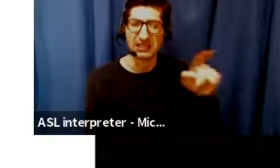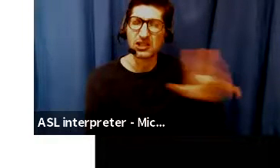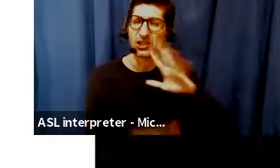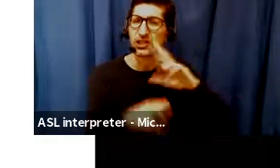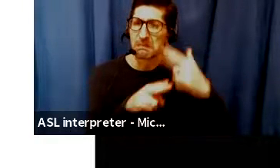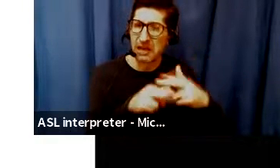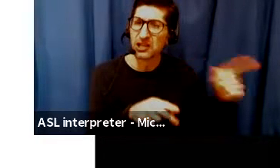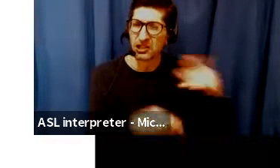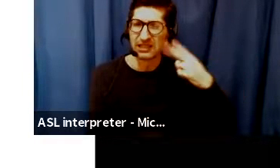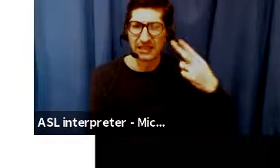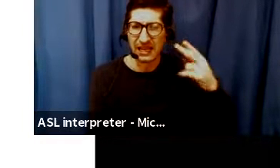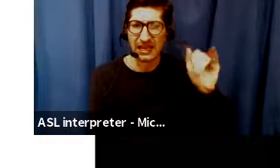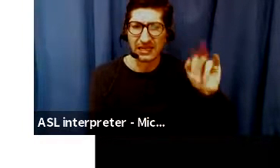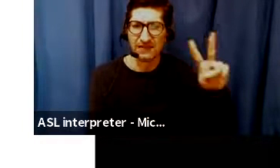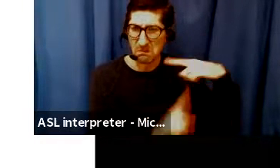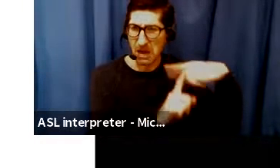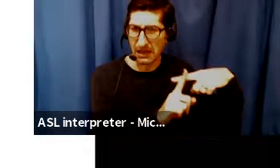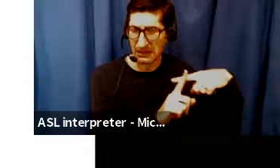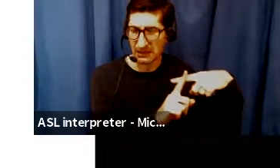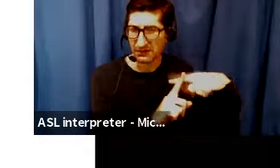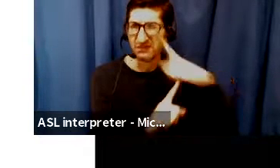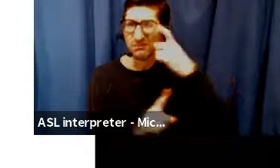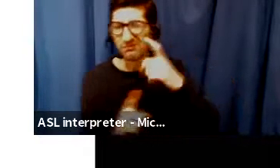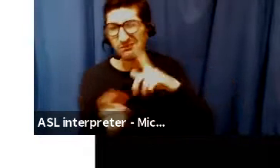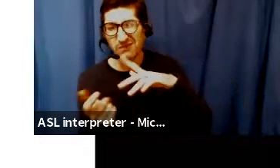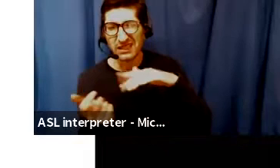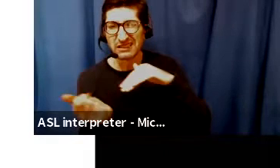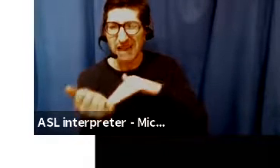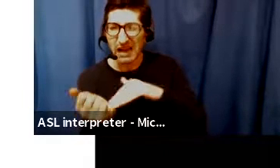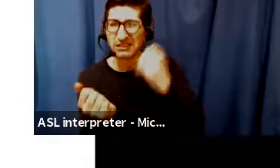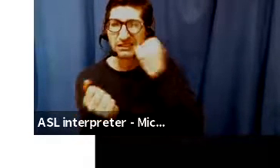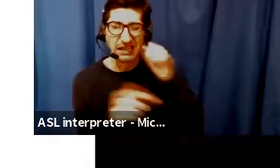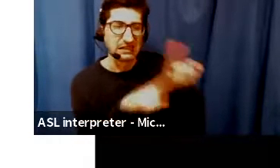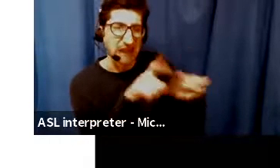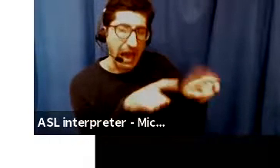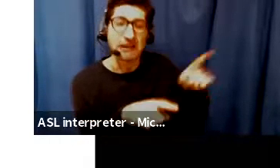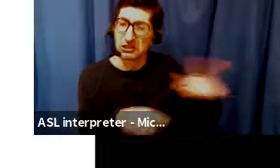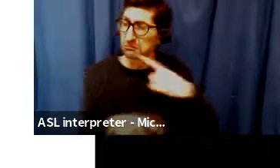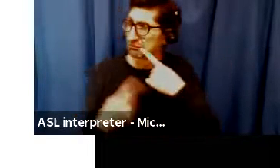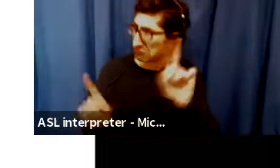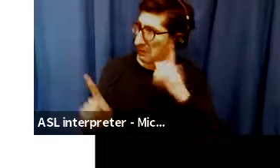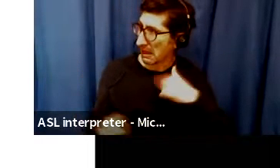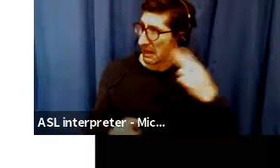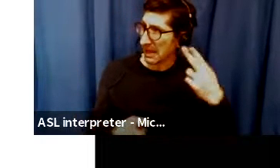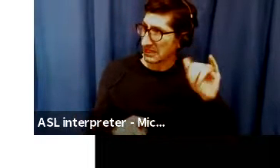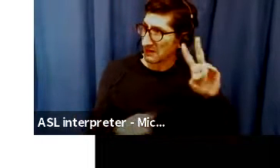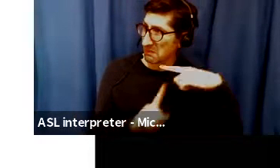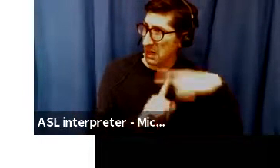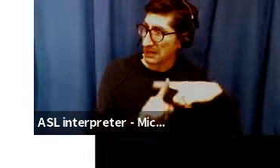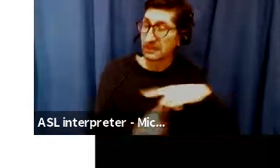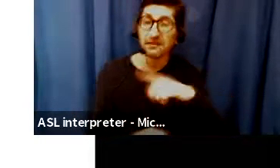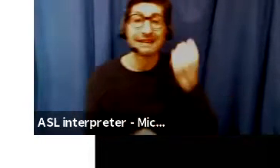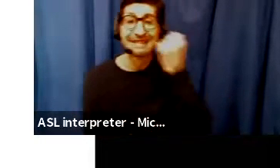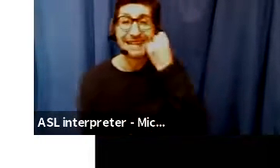doctors and dentists asked about. And the dentist refused to fill her cavity in his office. He said he would fill the cavity in